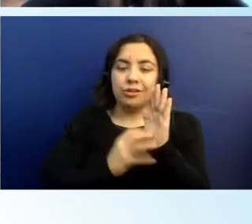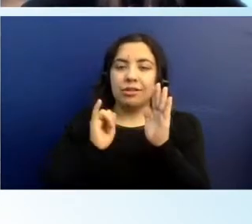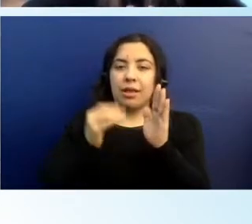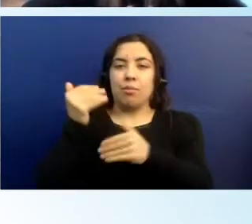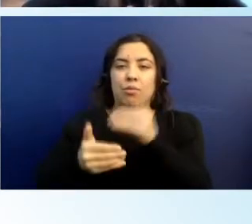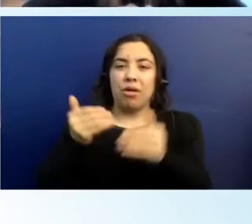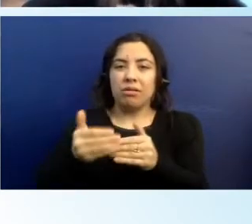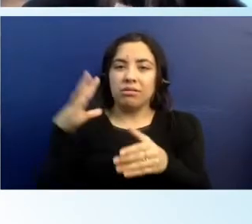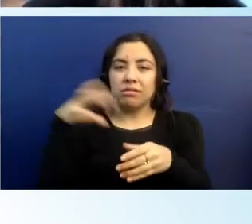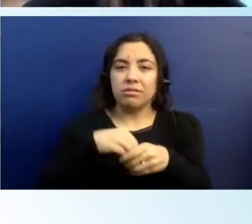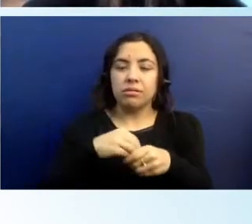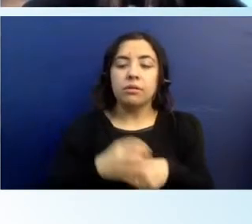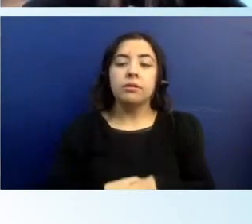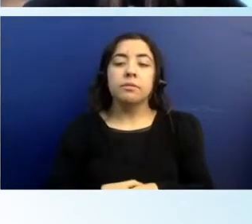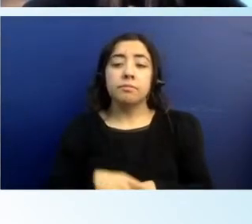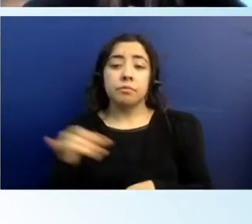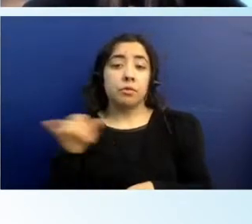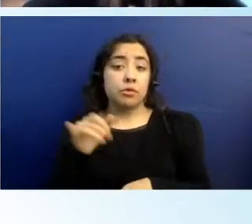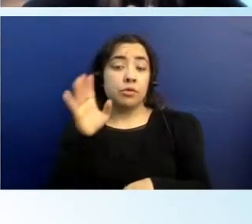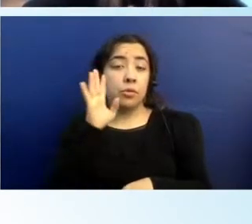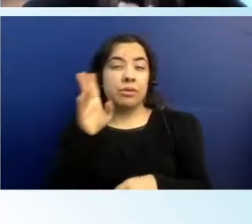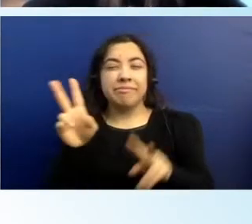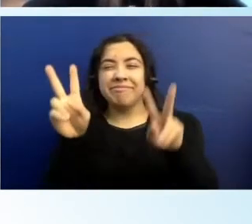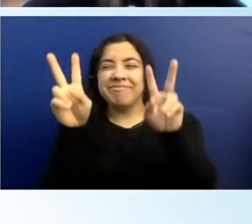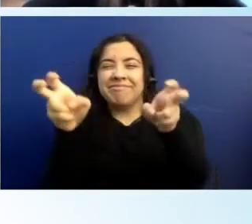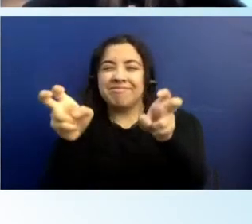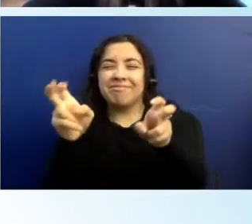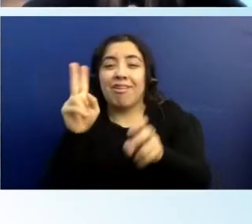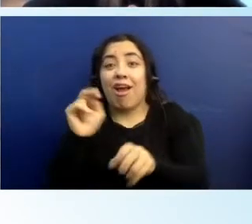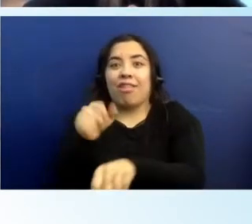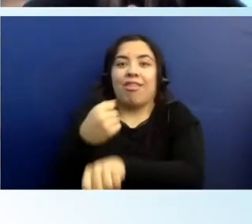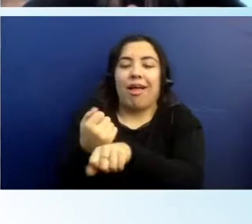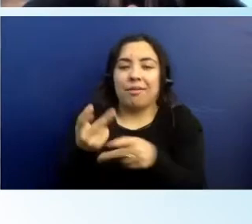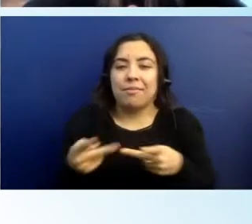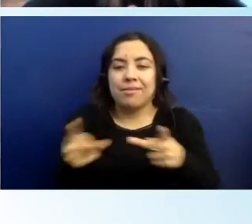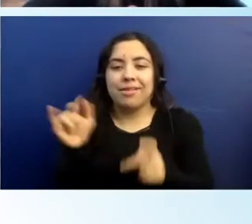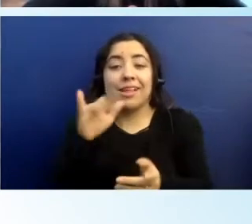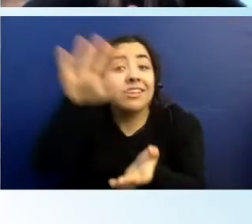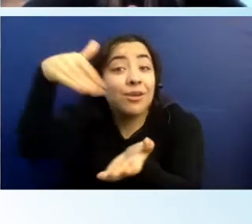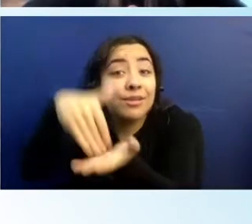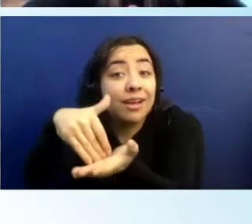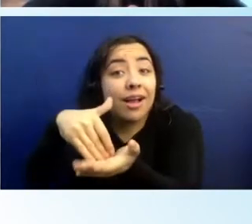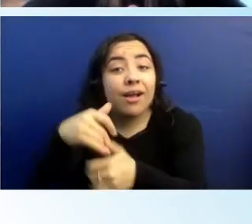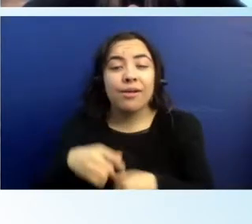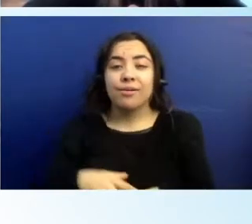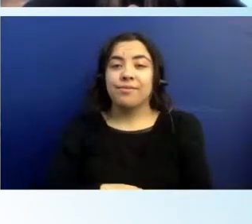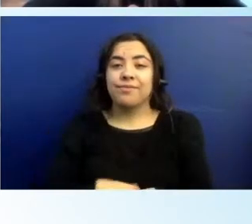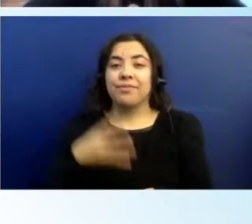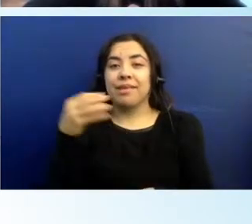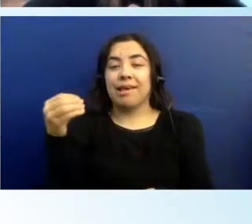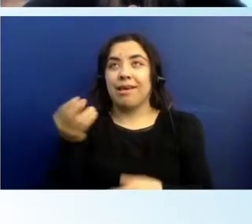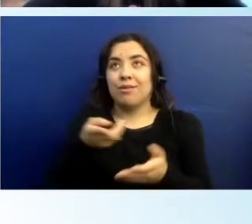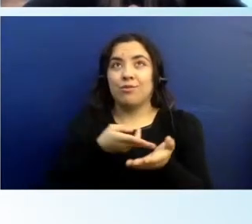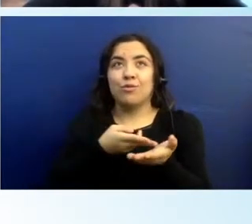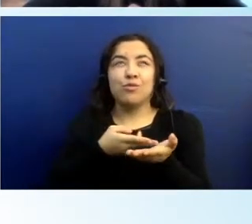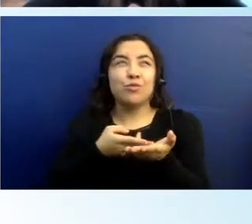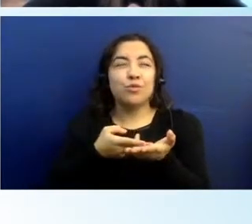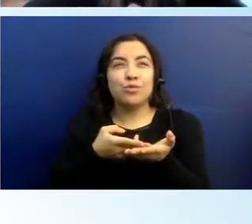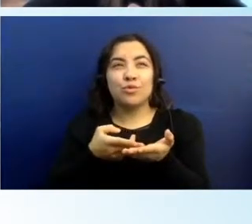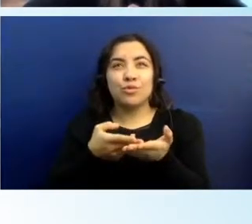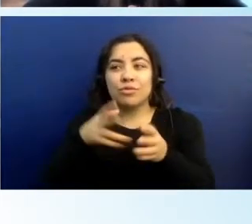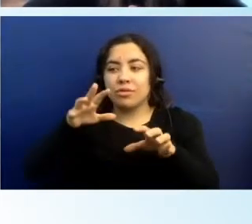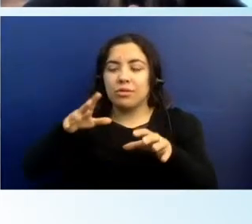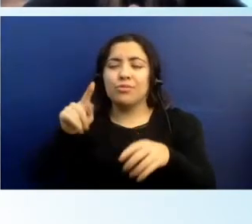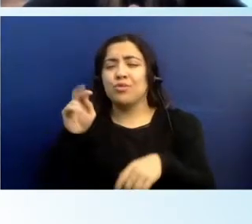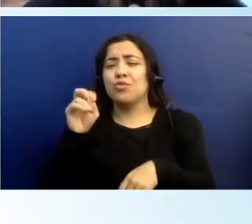You'll also be able to unlock places like, you know, downtown and you know, truths of lands that have been unceded